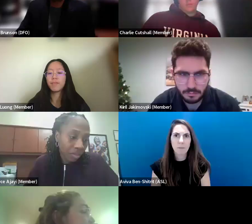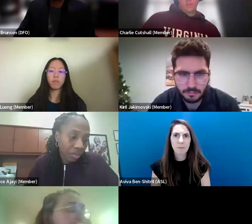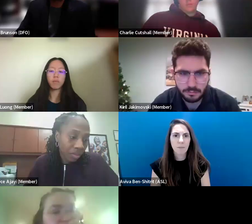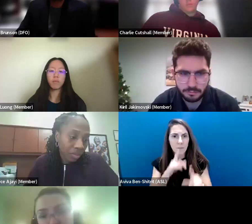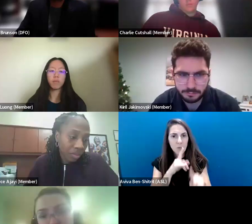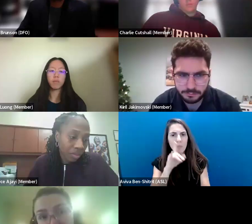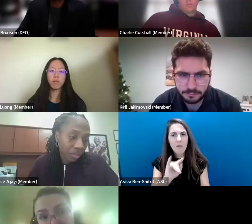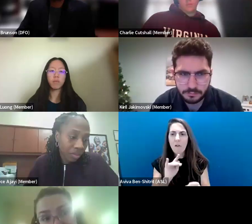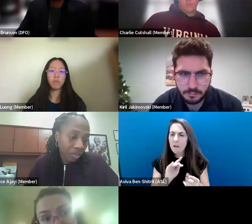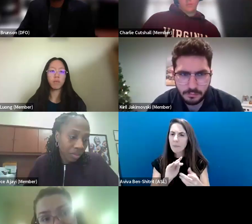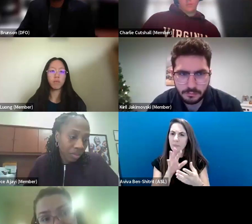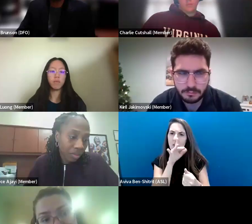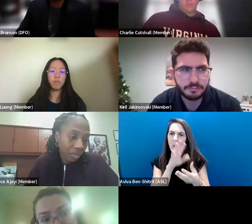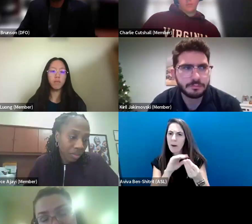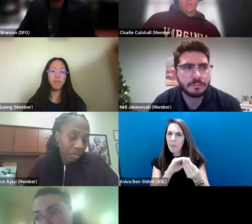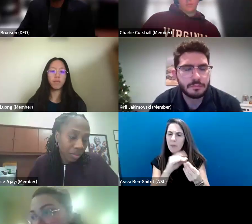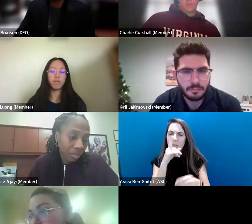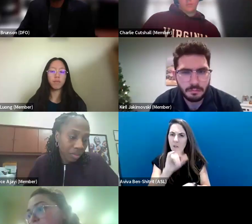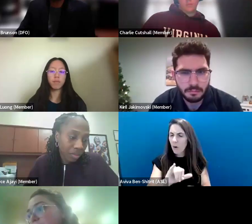responding to verbal comments at the meeting.